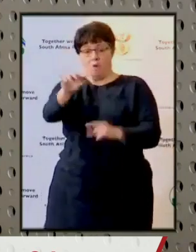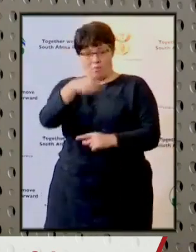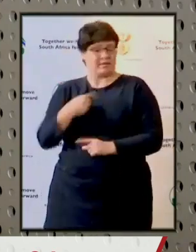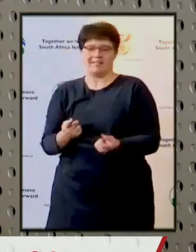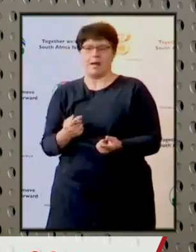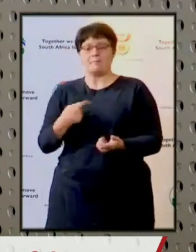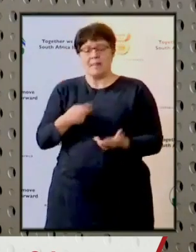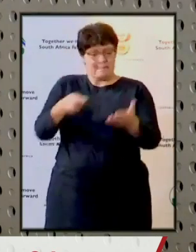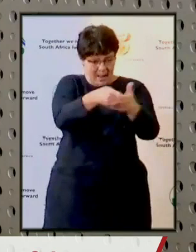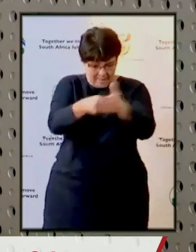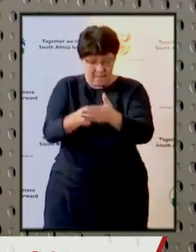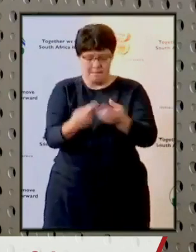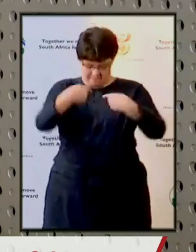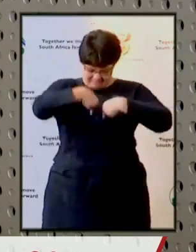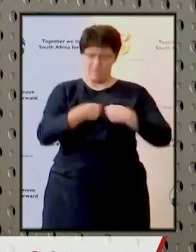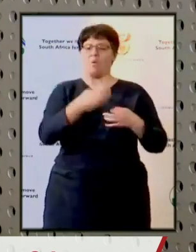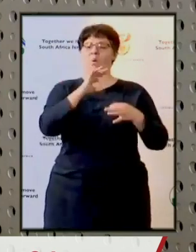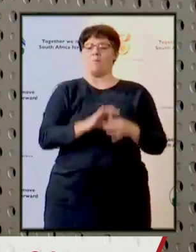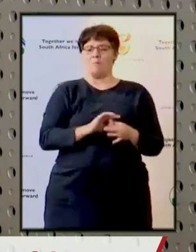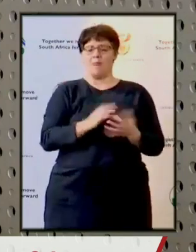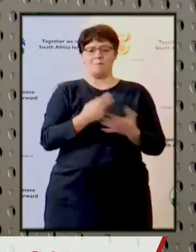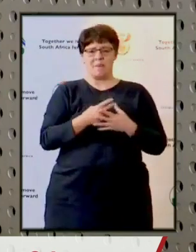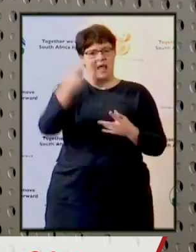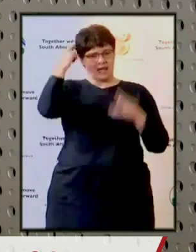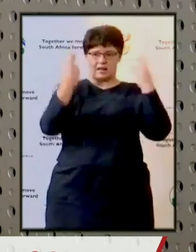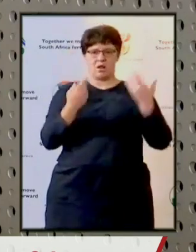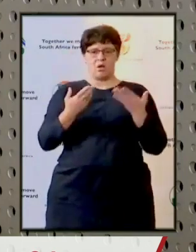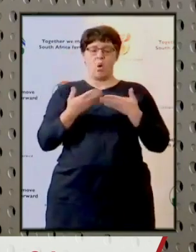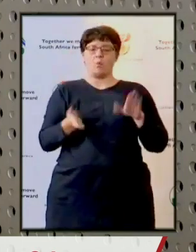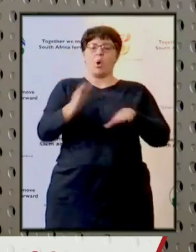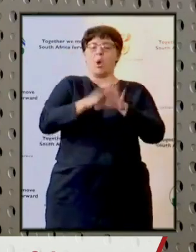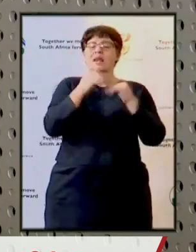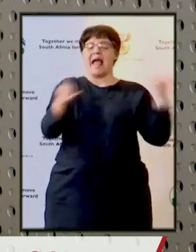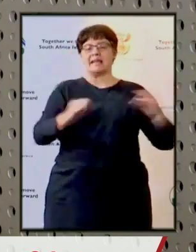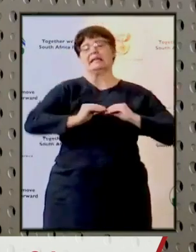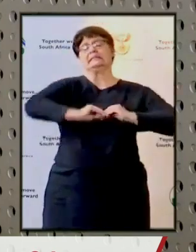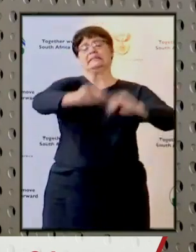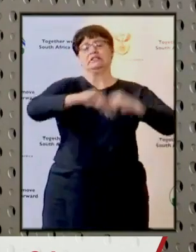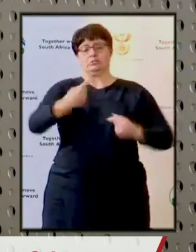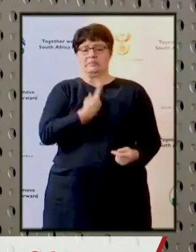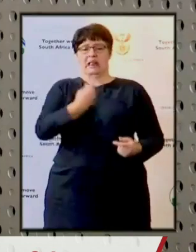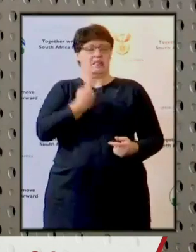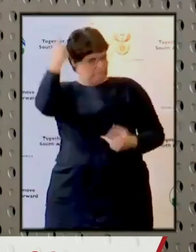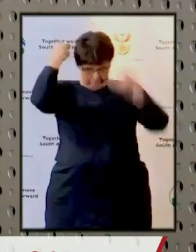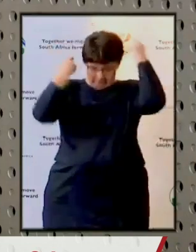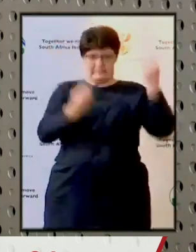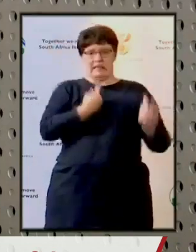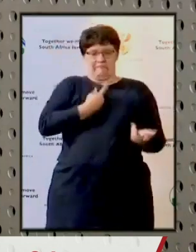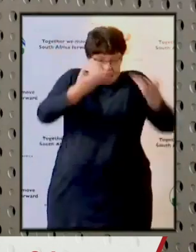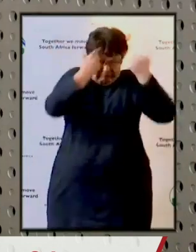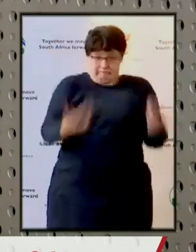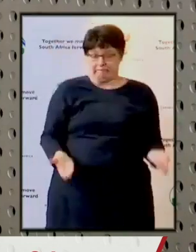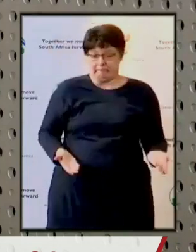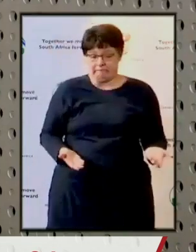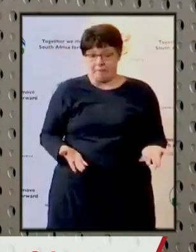care, maybe, who knows, maybe the hairdressers can open online lessons for people on how to do their hair.